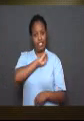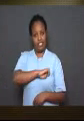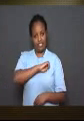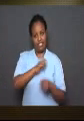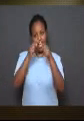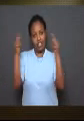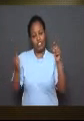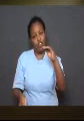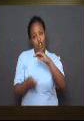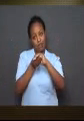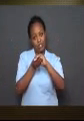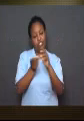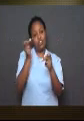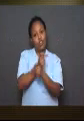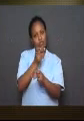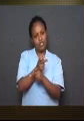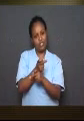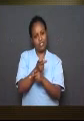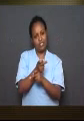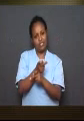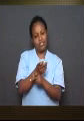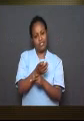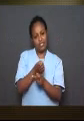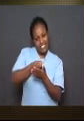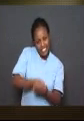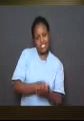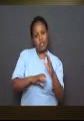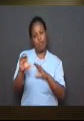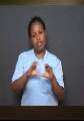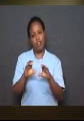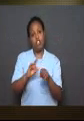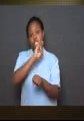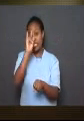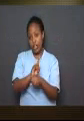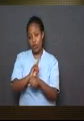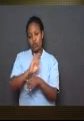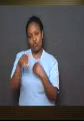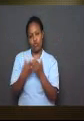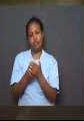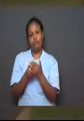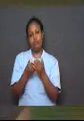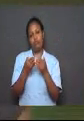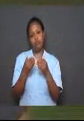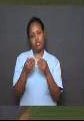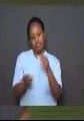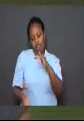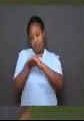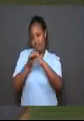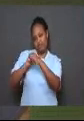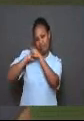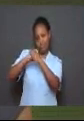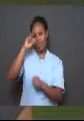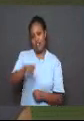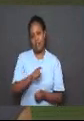Commission stresses the role that citizens play in combating corruption. One of